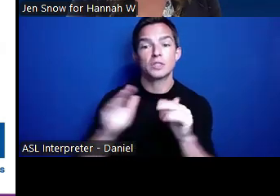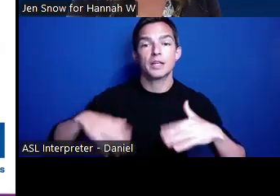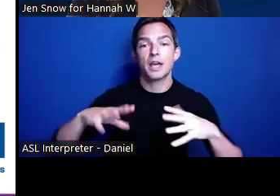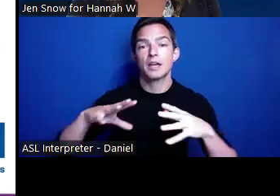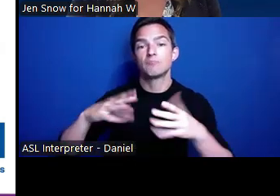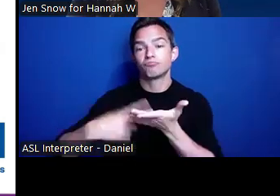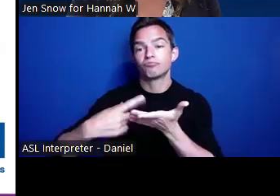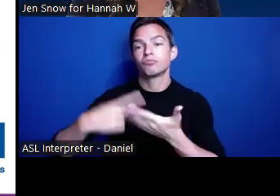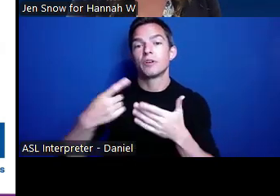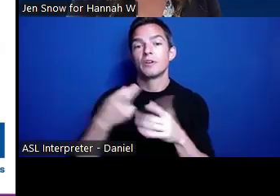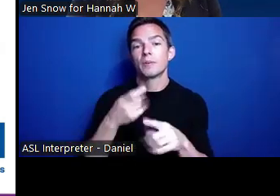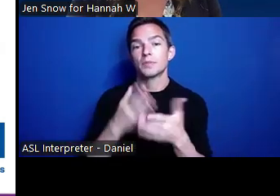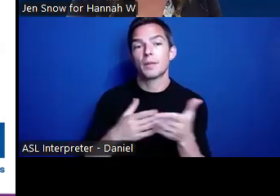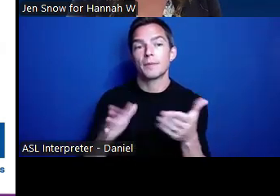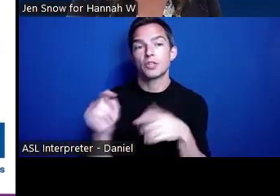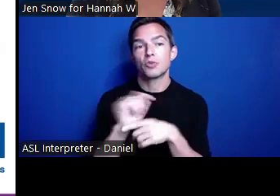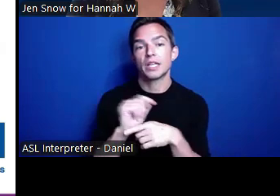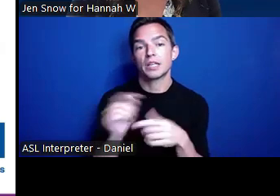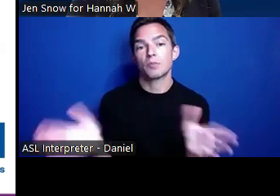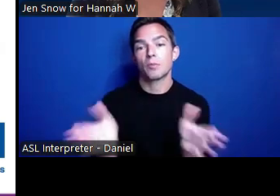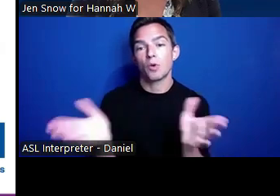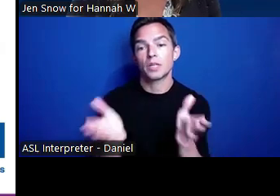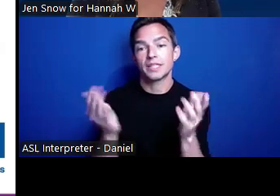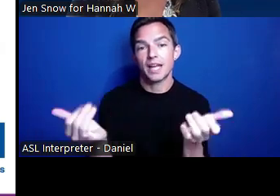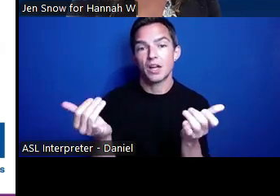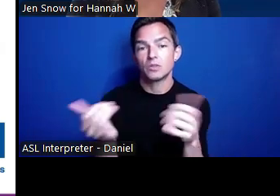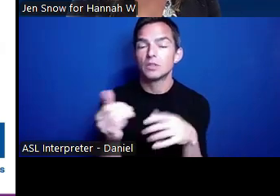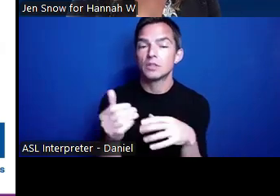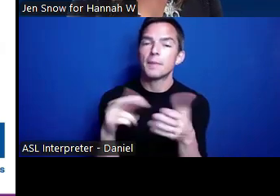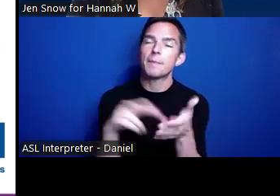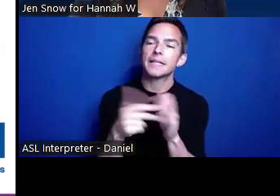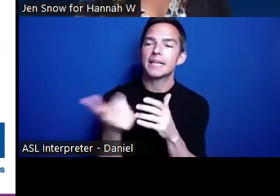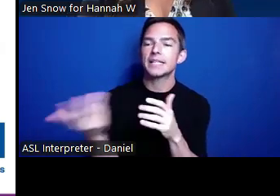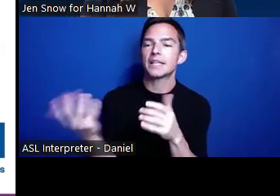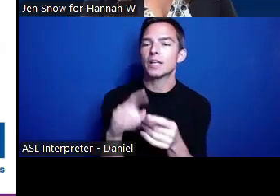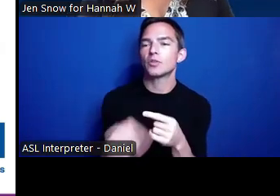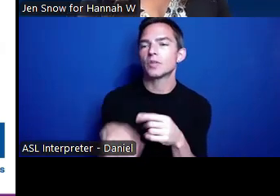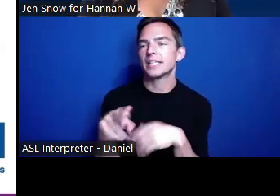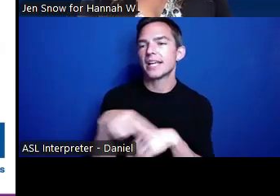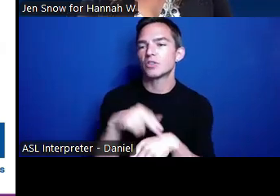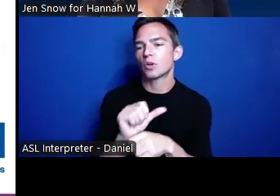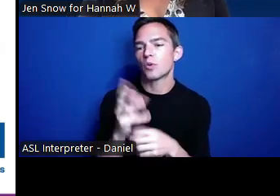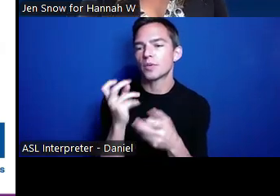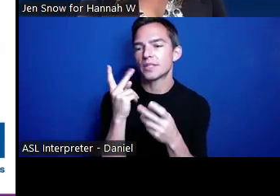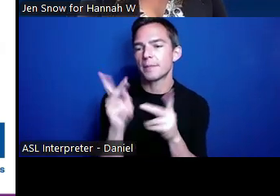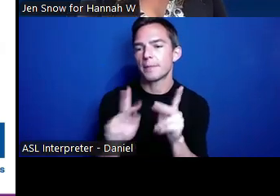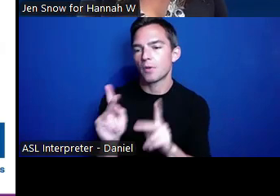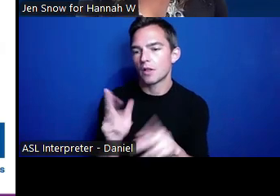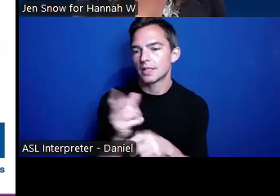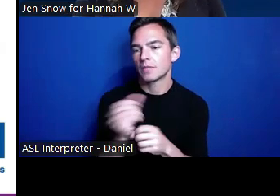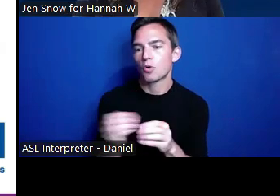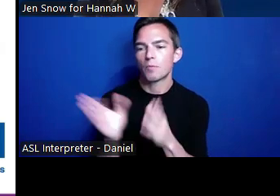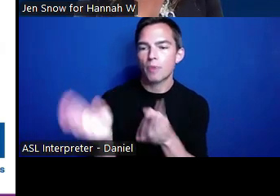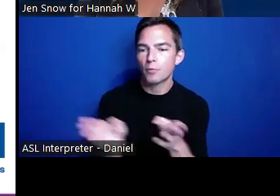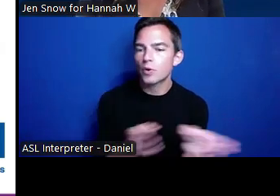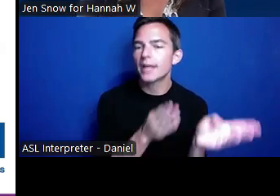some of the training that's being promoted? Is there anything in terms of the nature of work where we'd like to see people getting more preparation